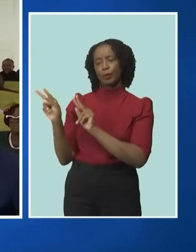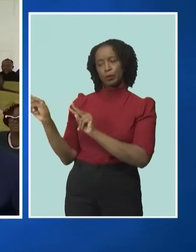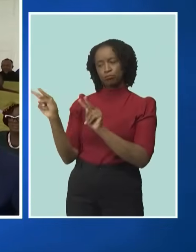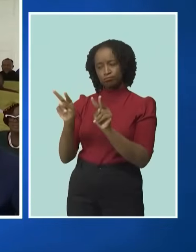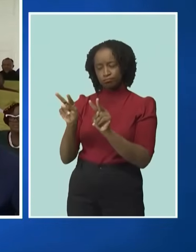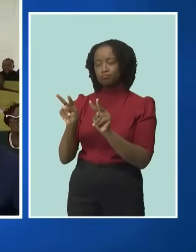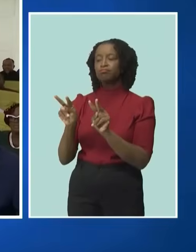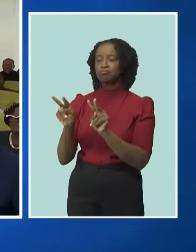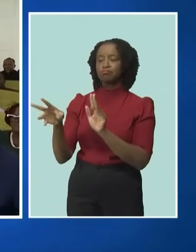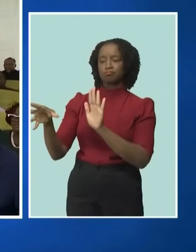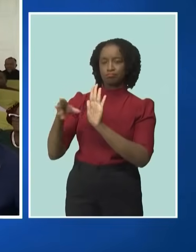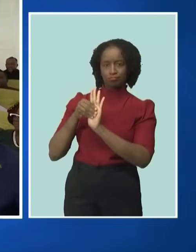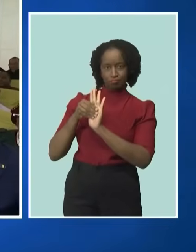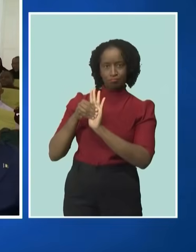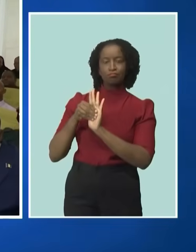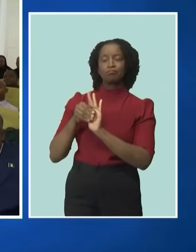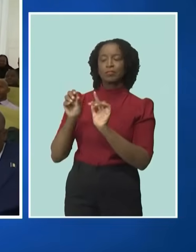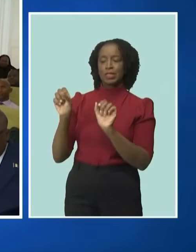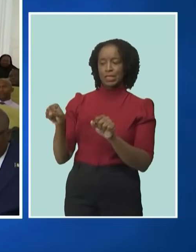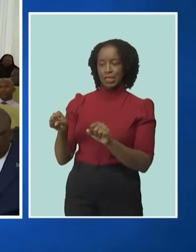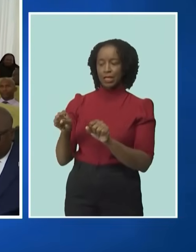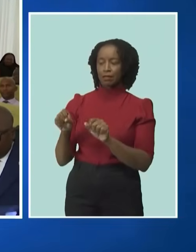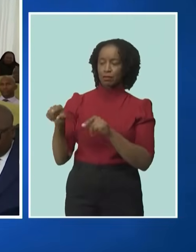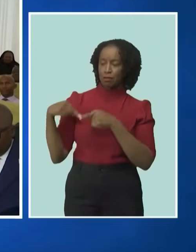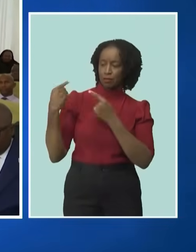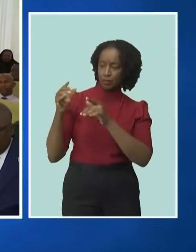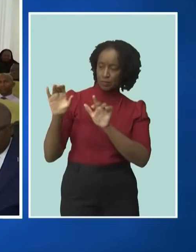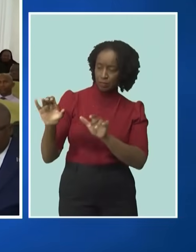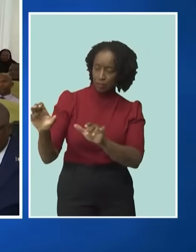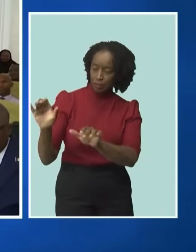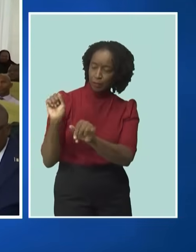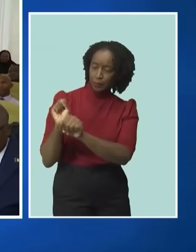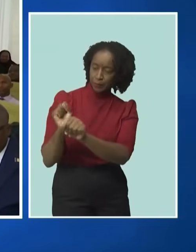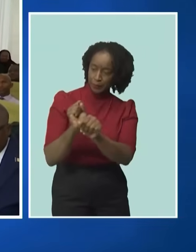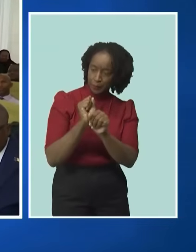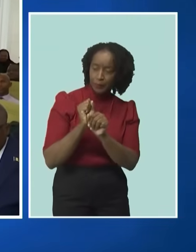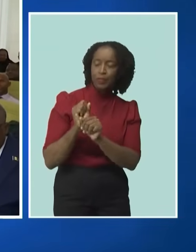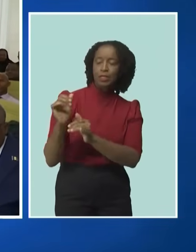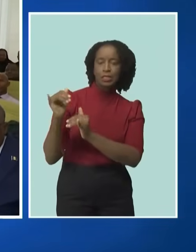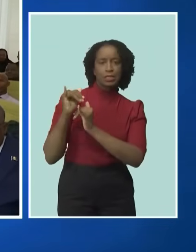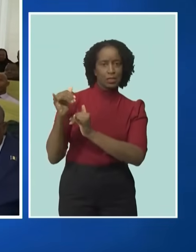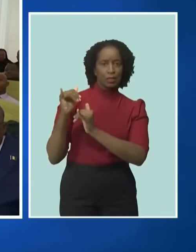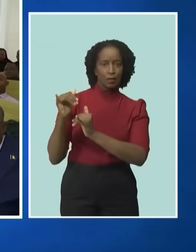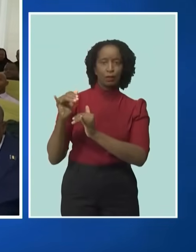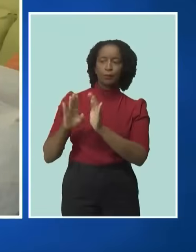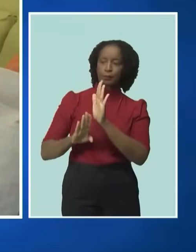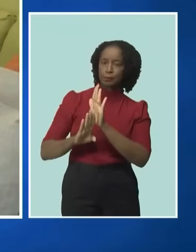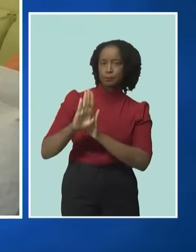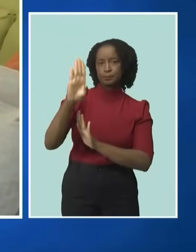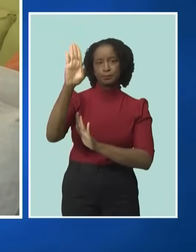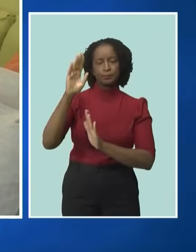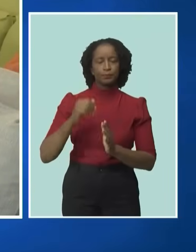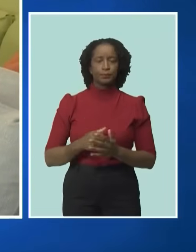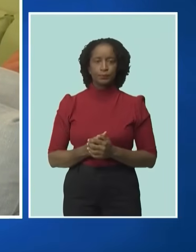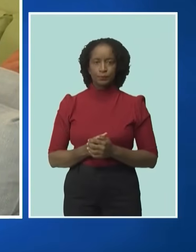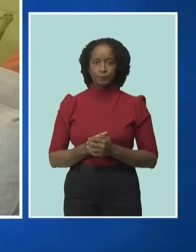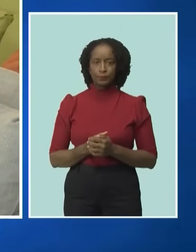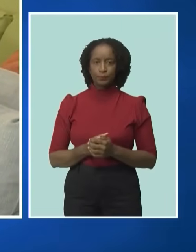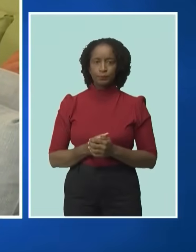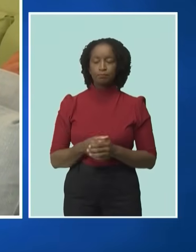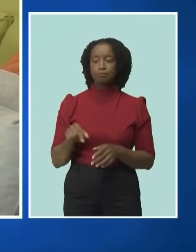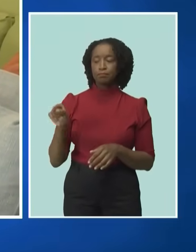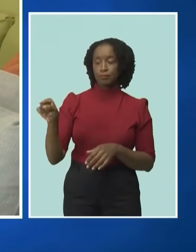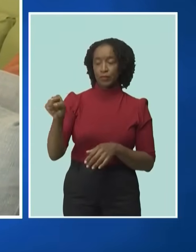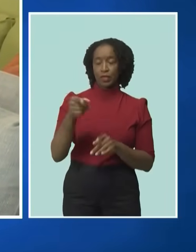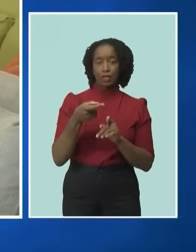surpass you, but also to certainly be able to continue the work that you have started. The constituents from